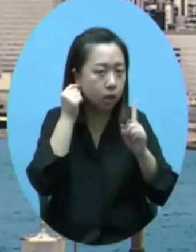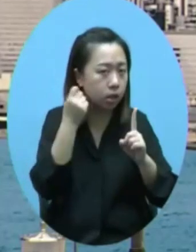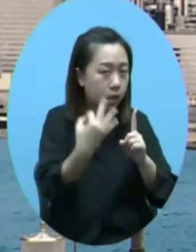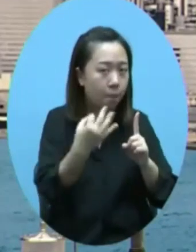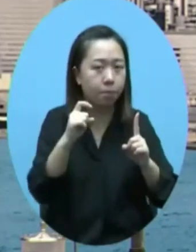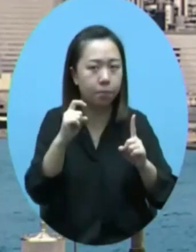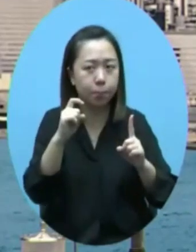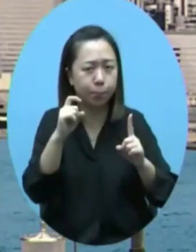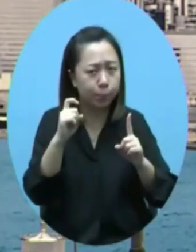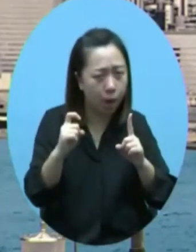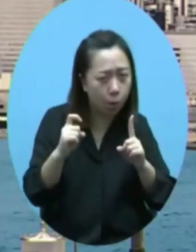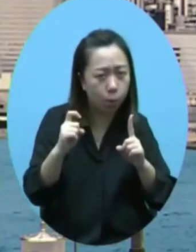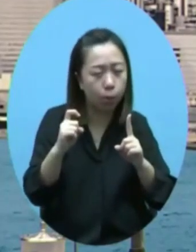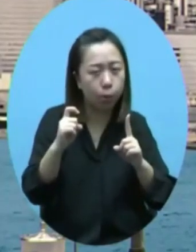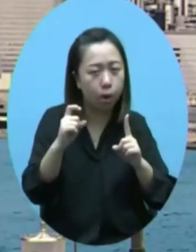was